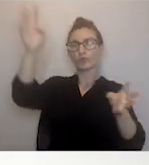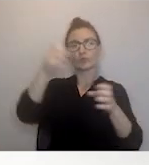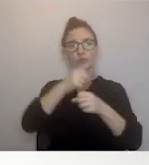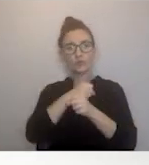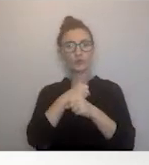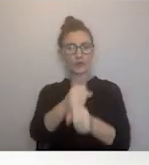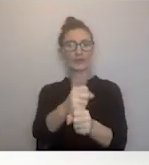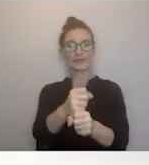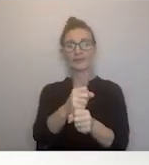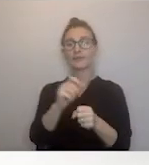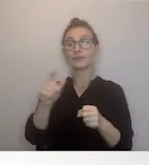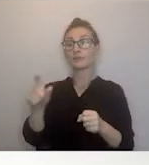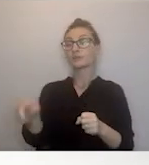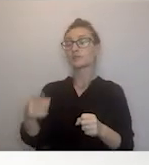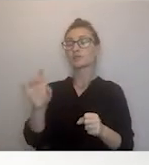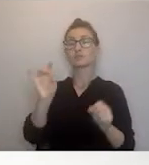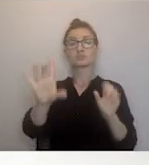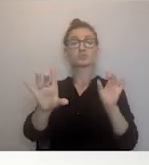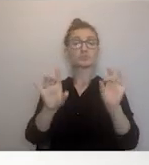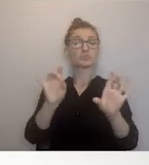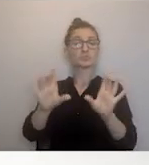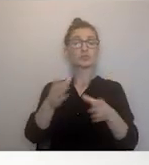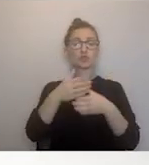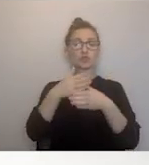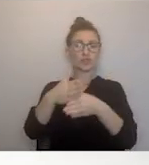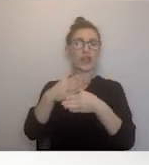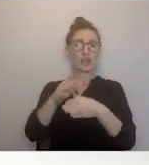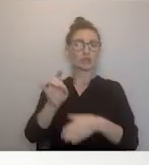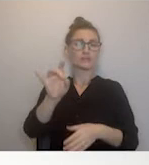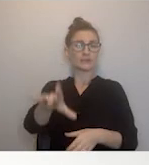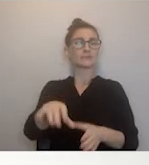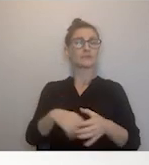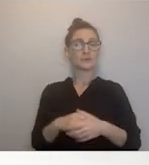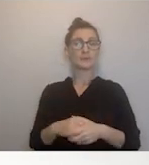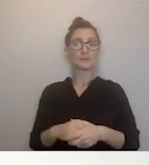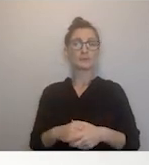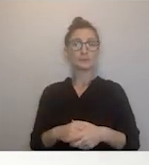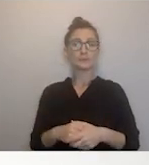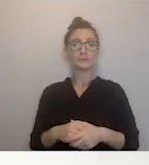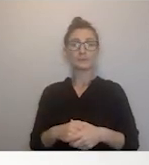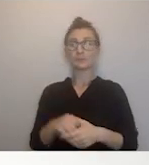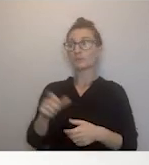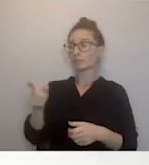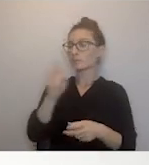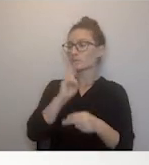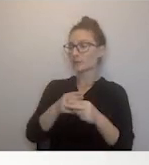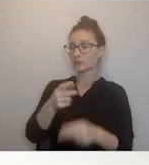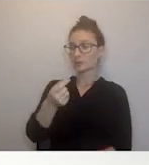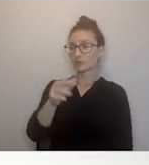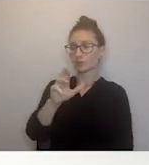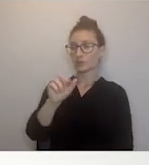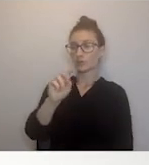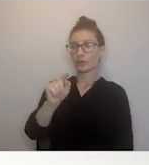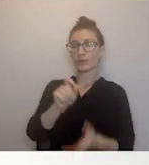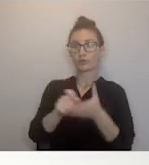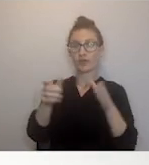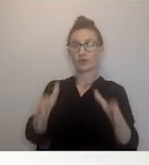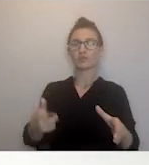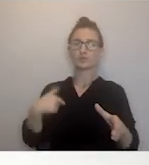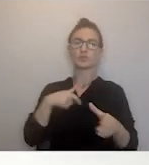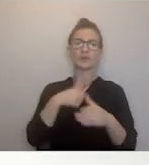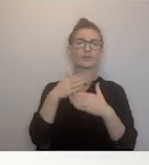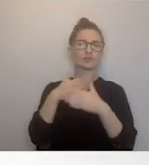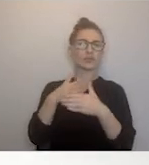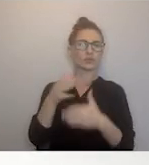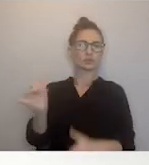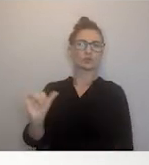create and really sharing the best tips, practice. And honestly, some of us have shared both teaching artist staff and things like you were talking about grant writers.